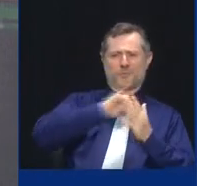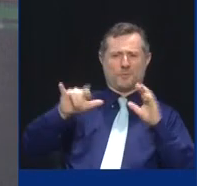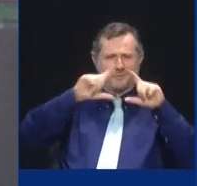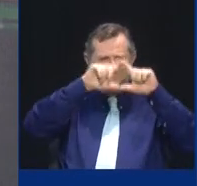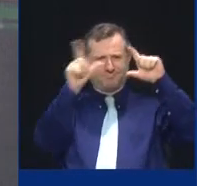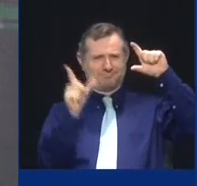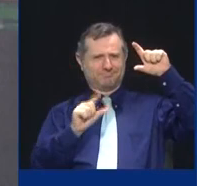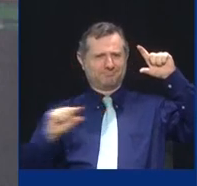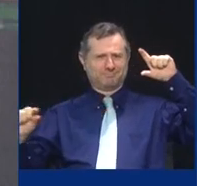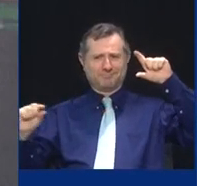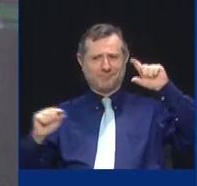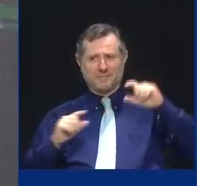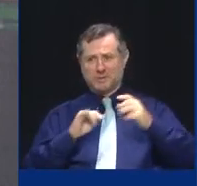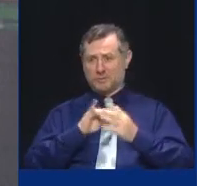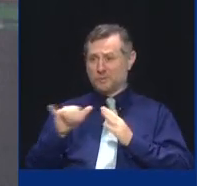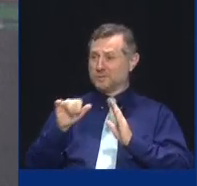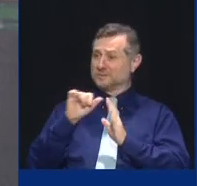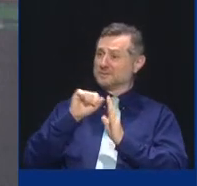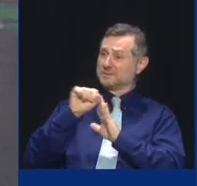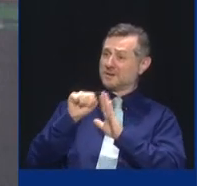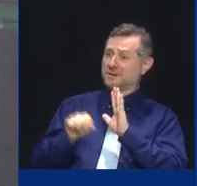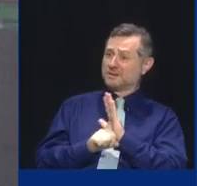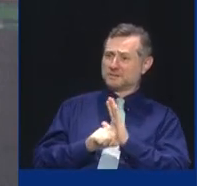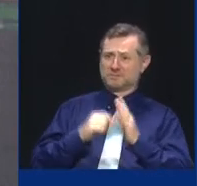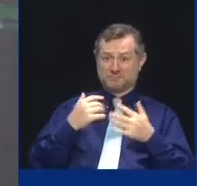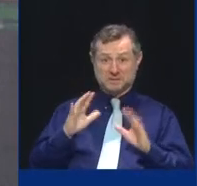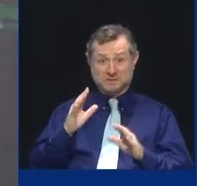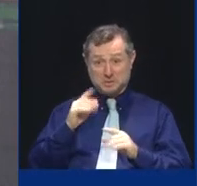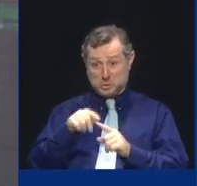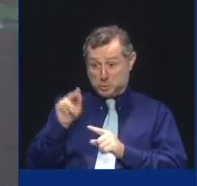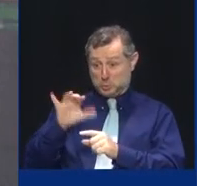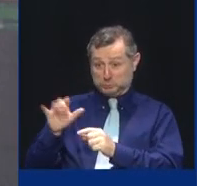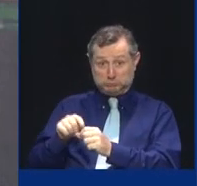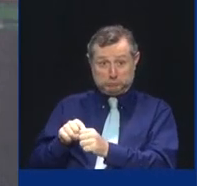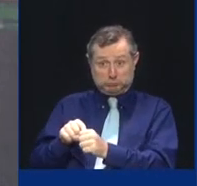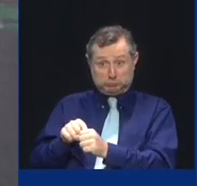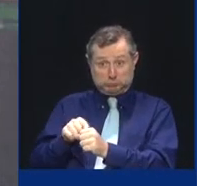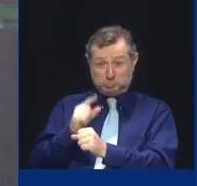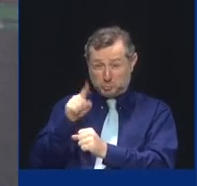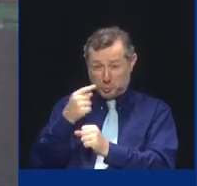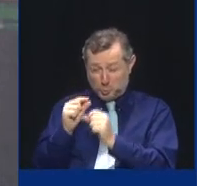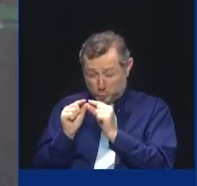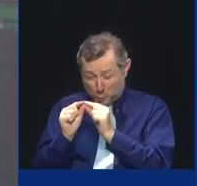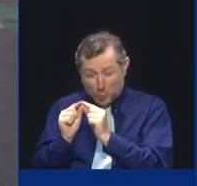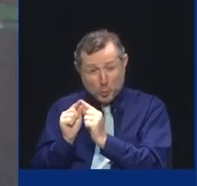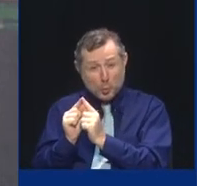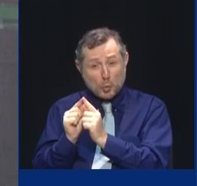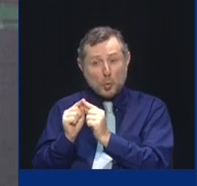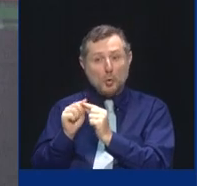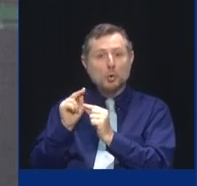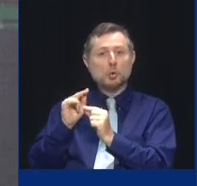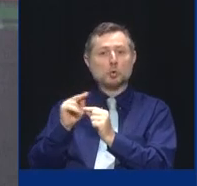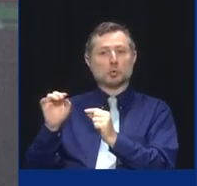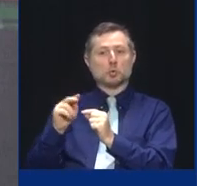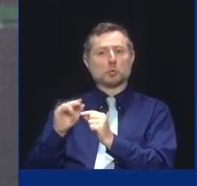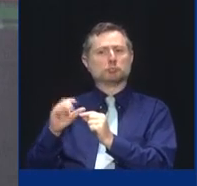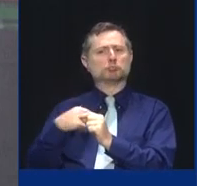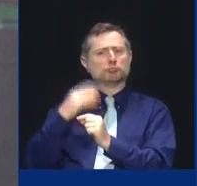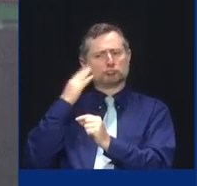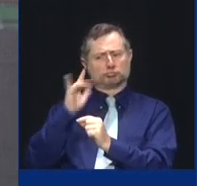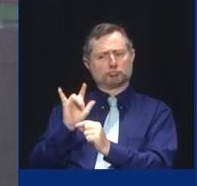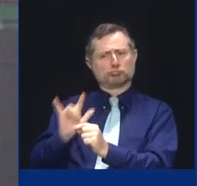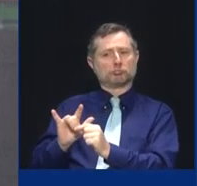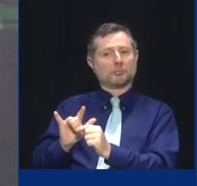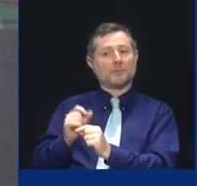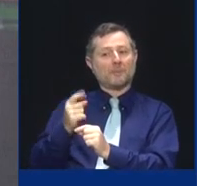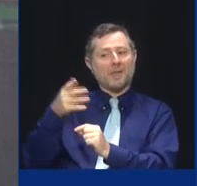You look at the state of New York, that's down at the southern tip there, and we have New York City, and we have Long Island, and we love them, but we then have the